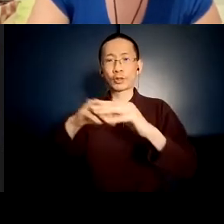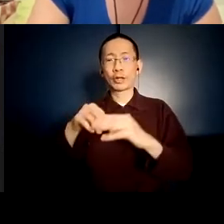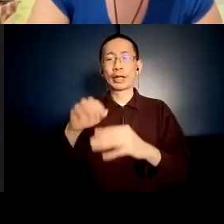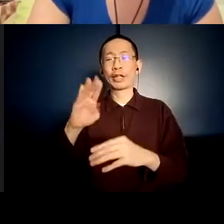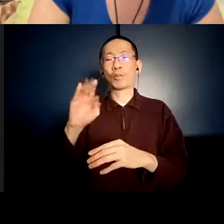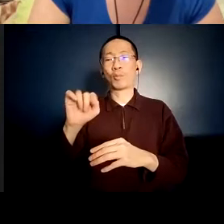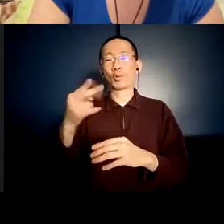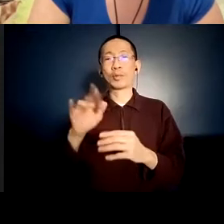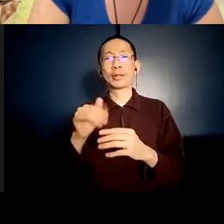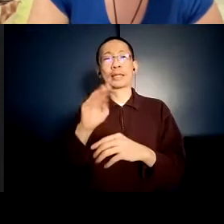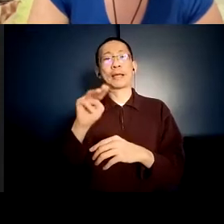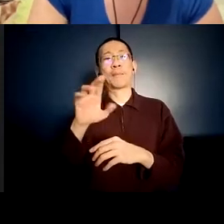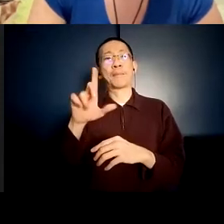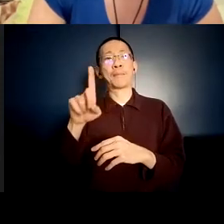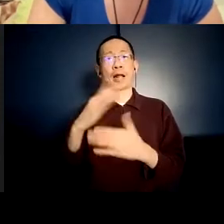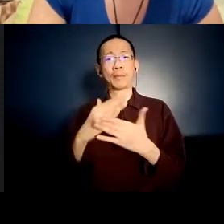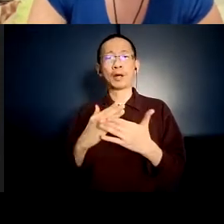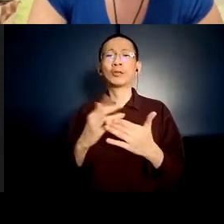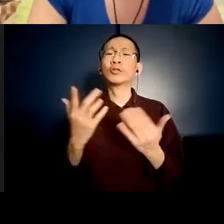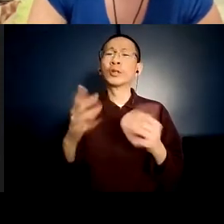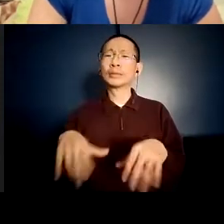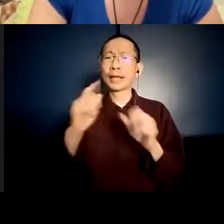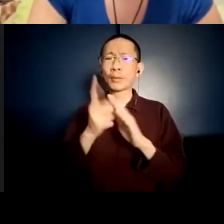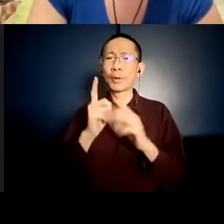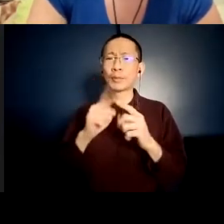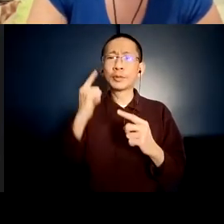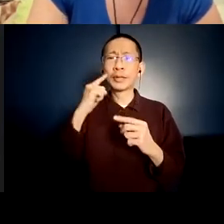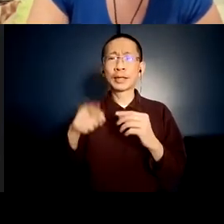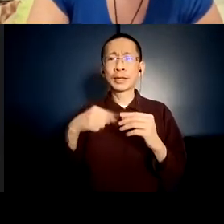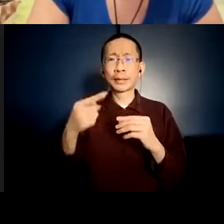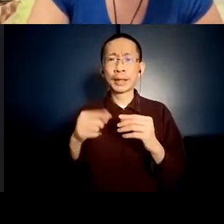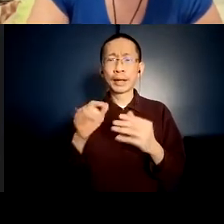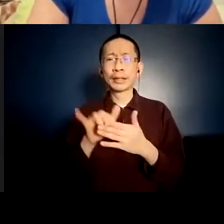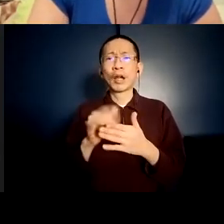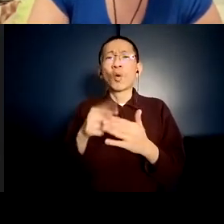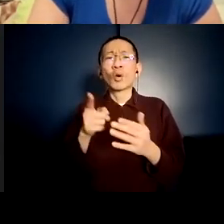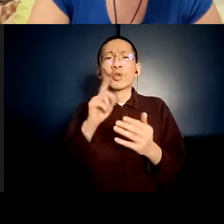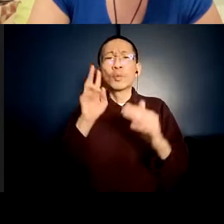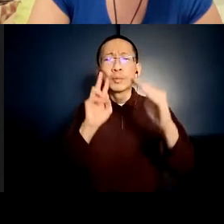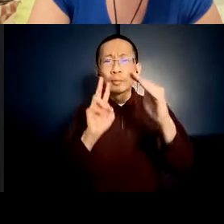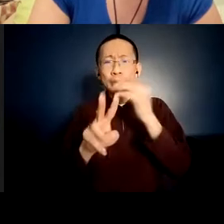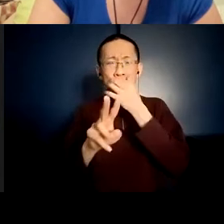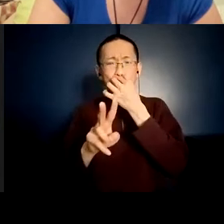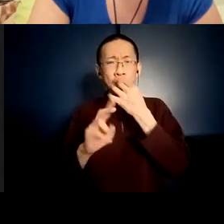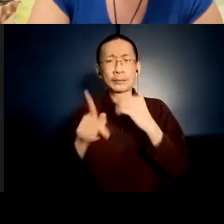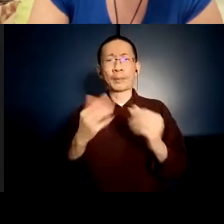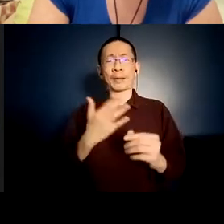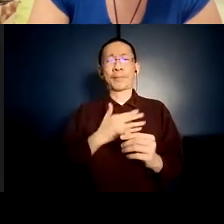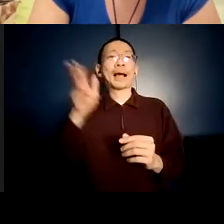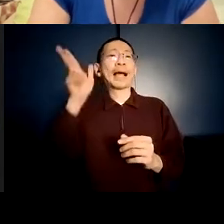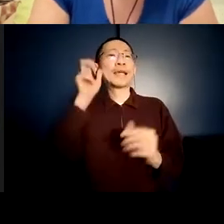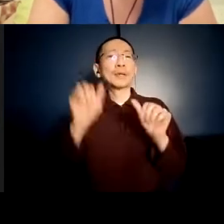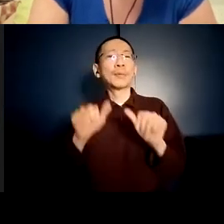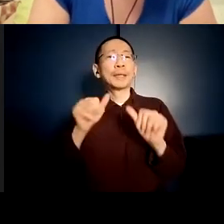range. So just take a moment to think a little bit about what you would predict about my hearing ability